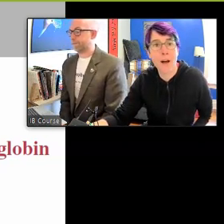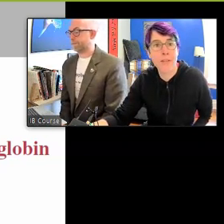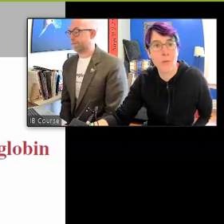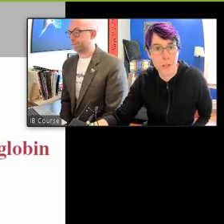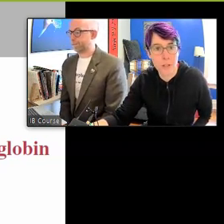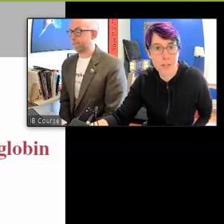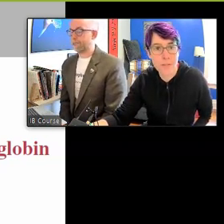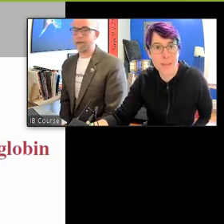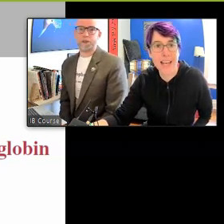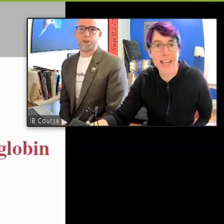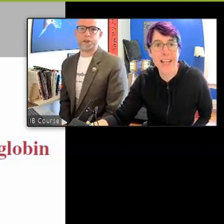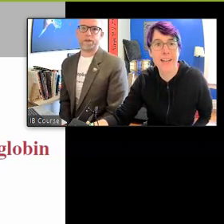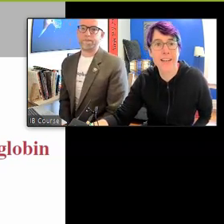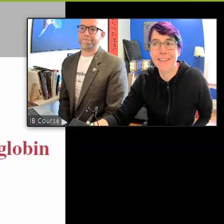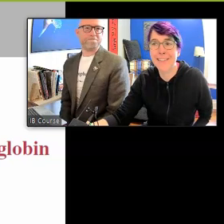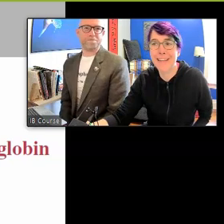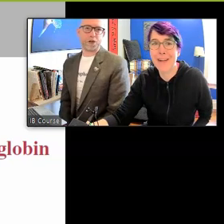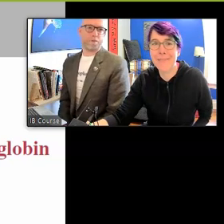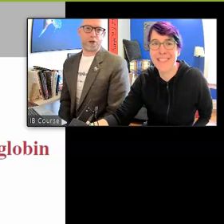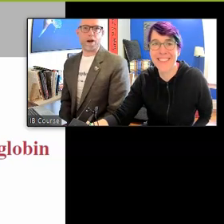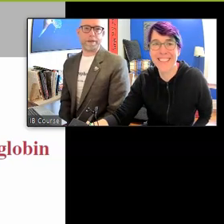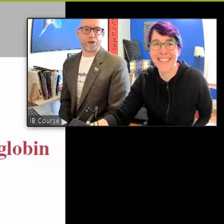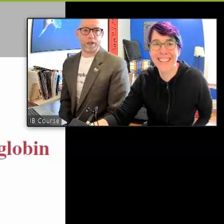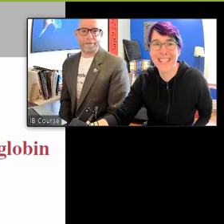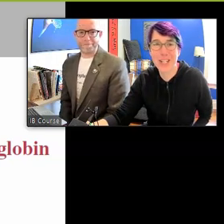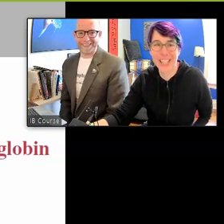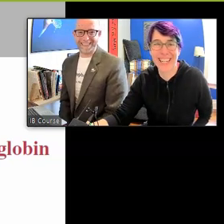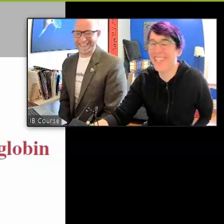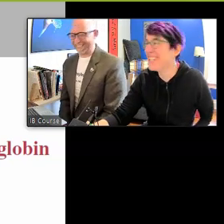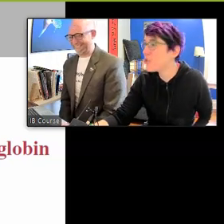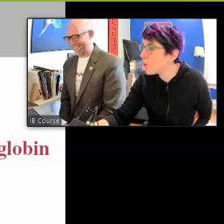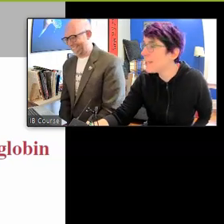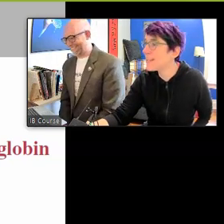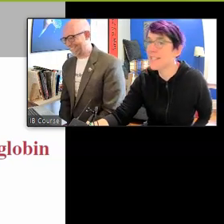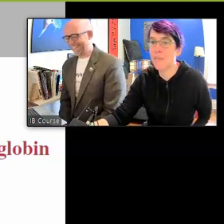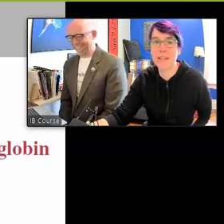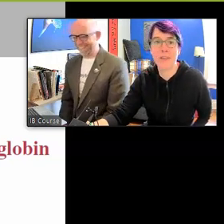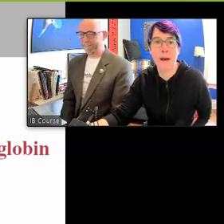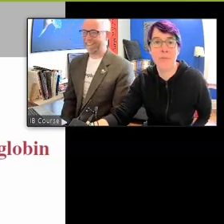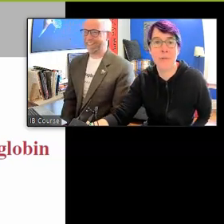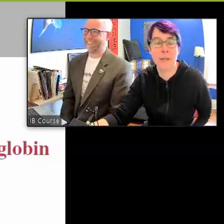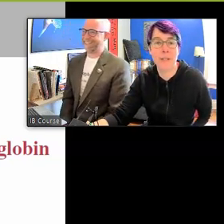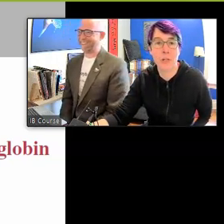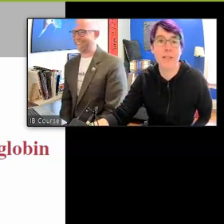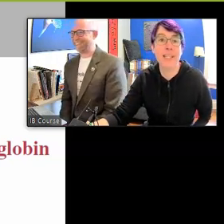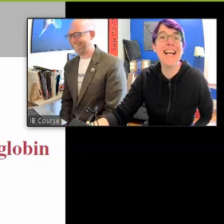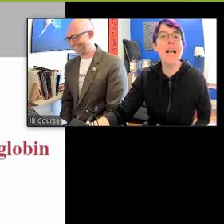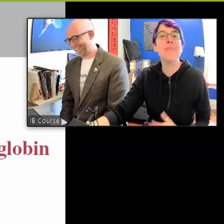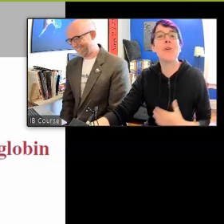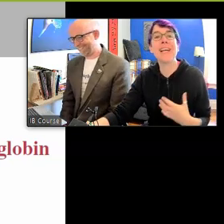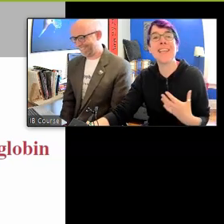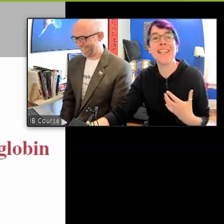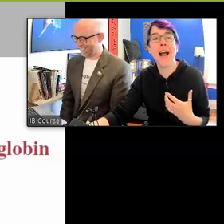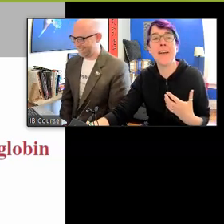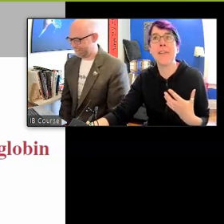all possible worlds. And it comes... Don't call me Shirley. Shirley. Surely this is the best of all possible worlds.